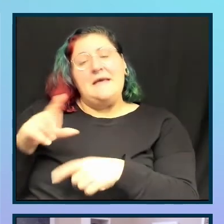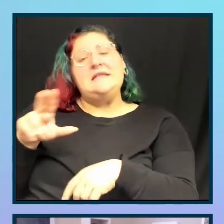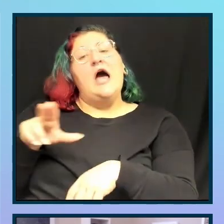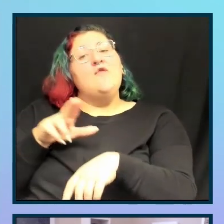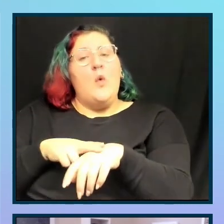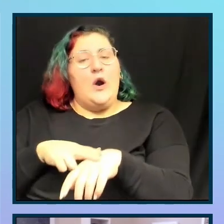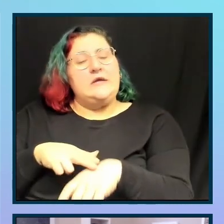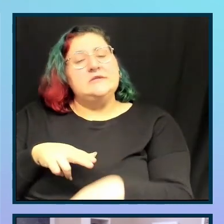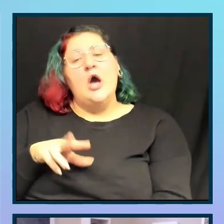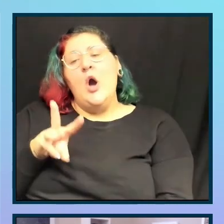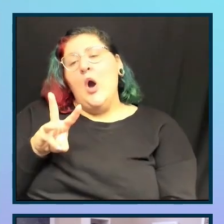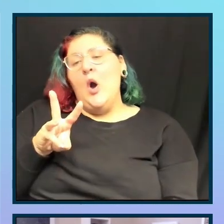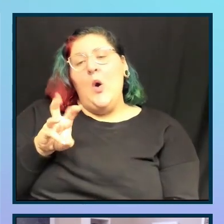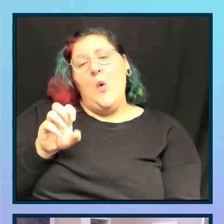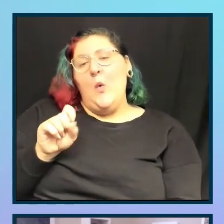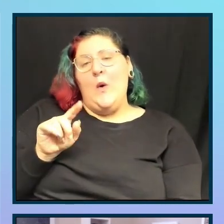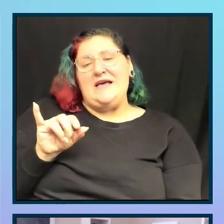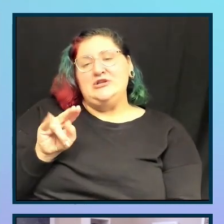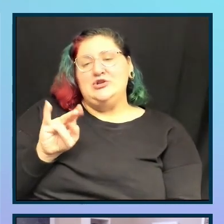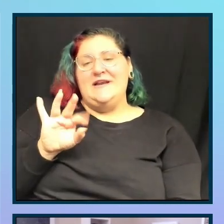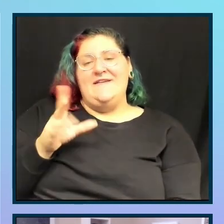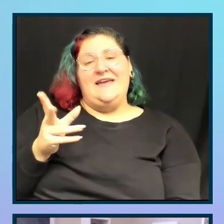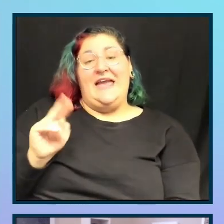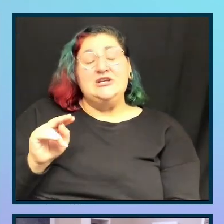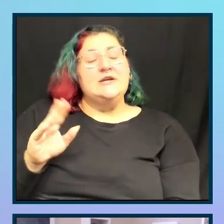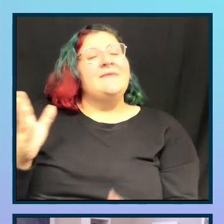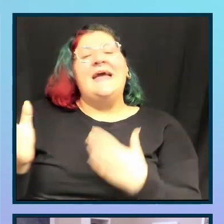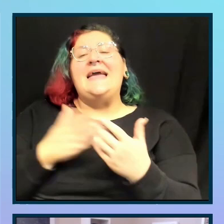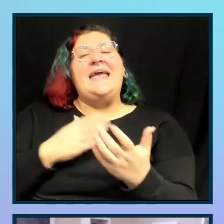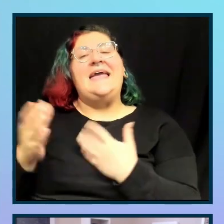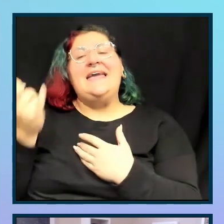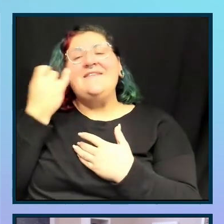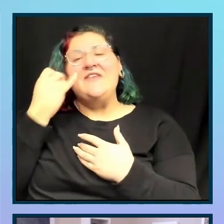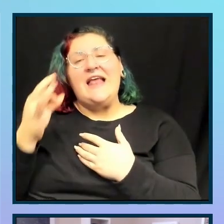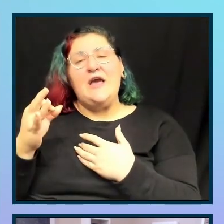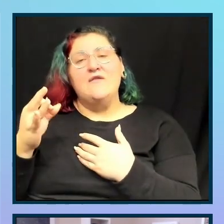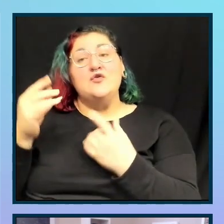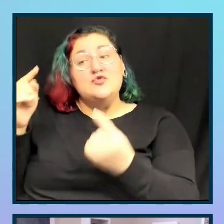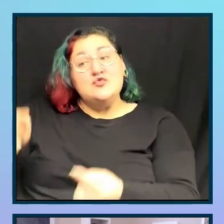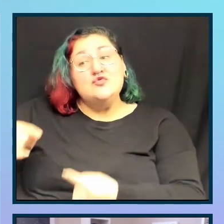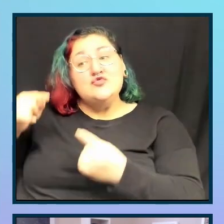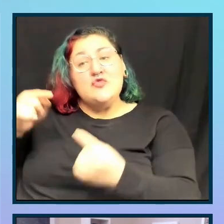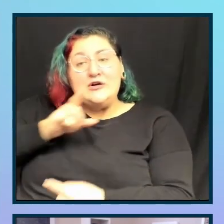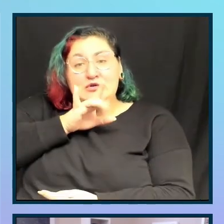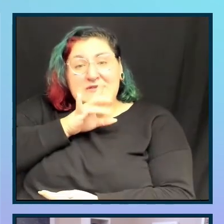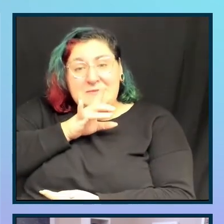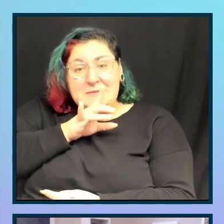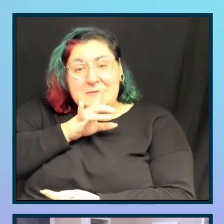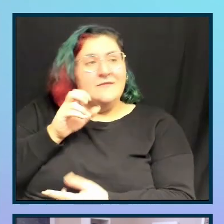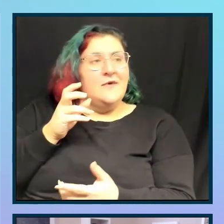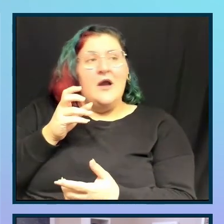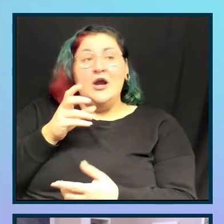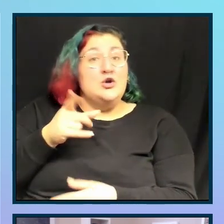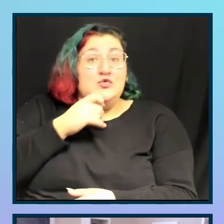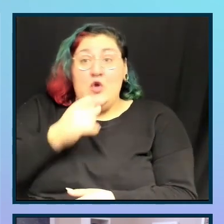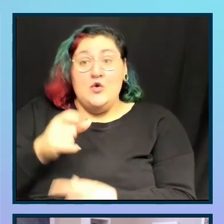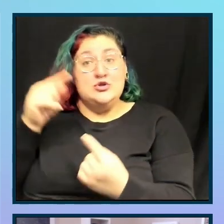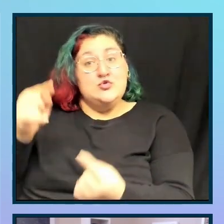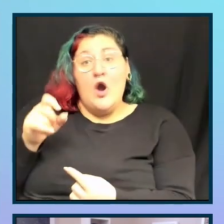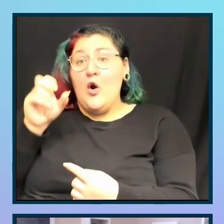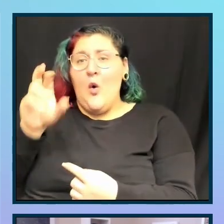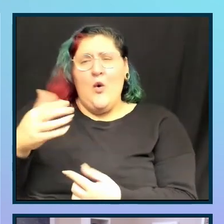who is unable to speak or has challenges speaking, voice recognition makes twice as many errors when it comes to understanding